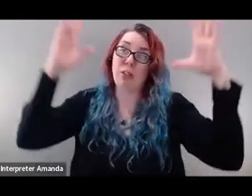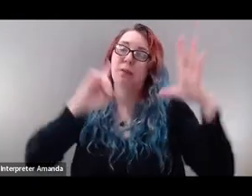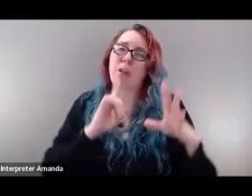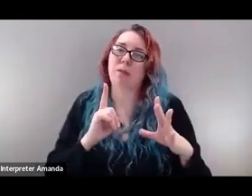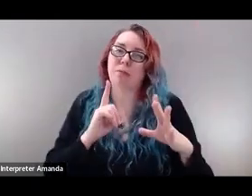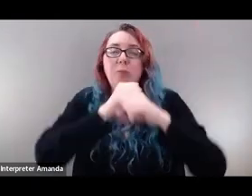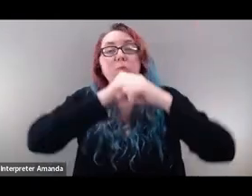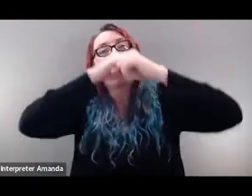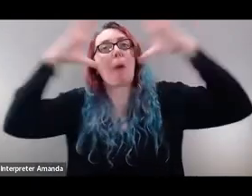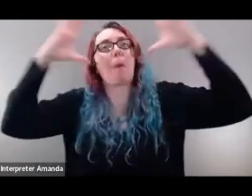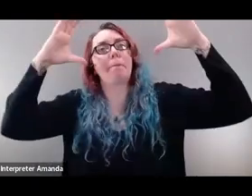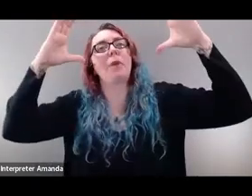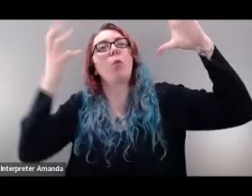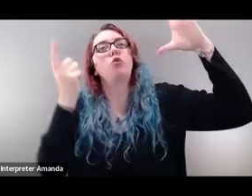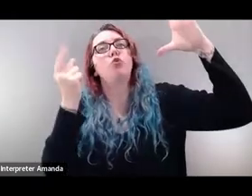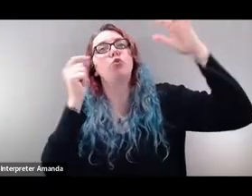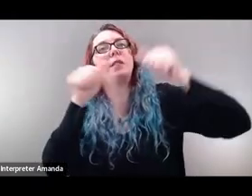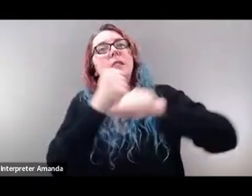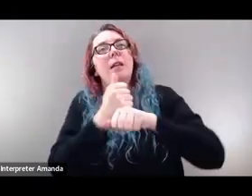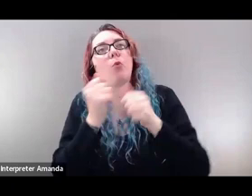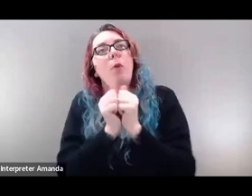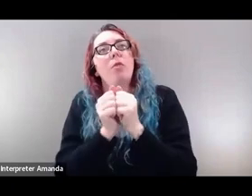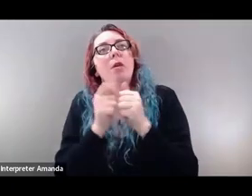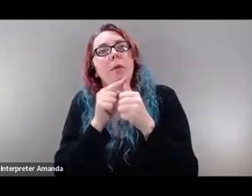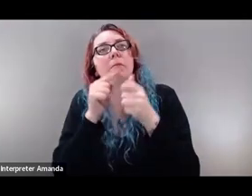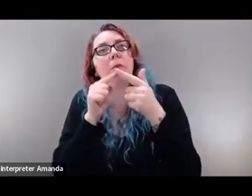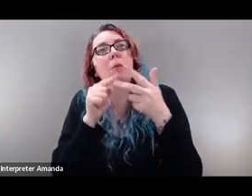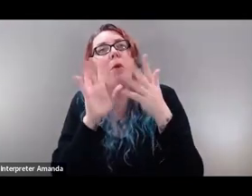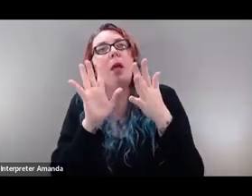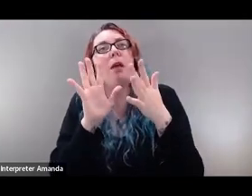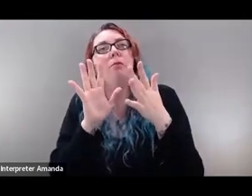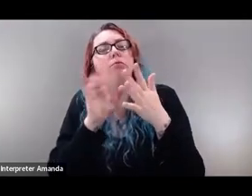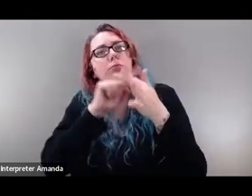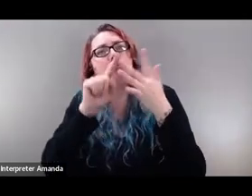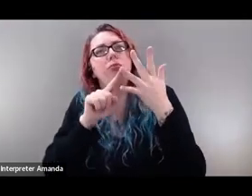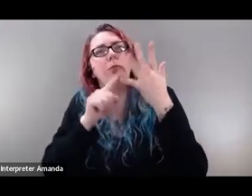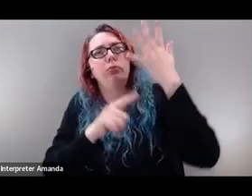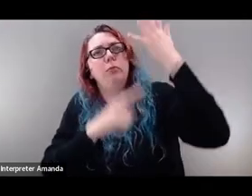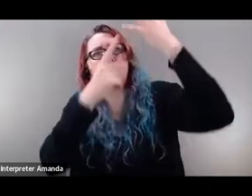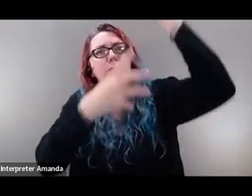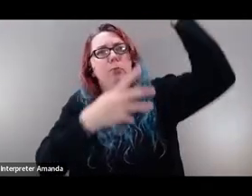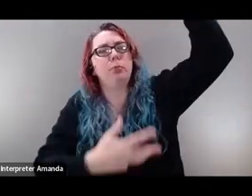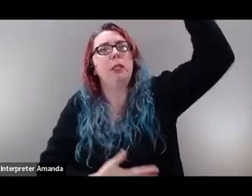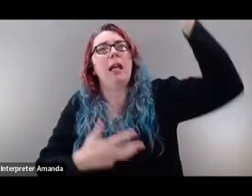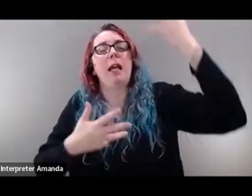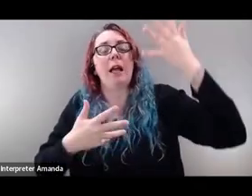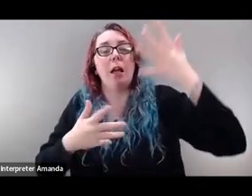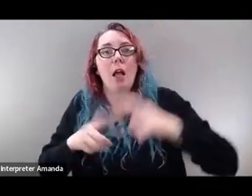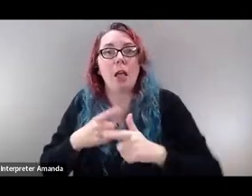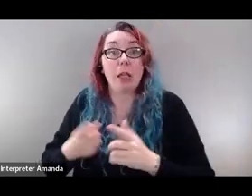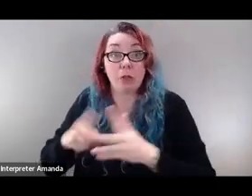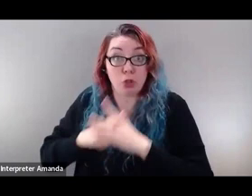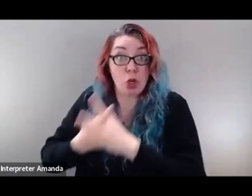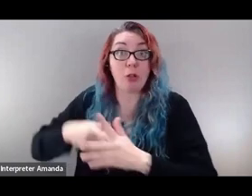build this feature and this feature and this feature. And then we realized we have to start small. And starting small and specific and achievable